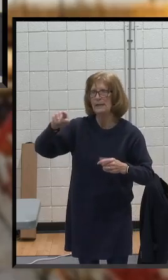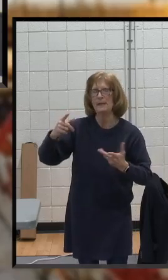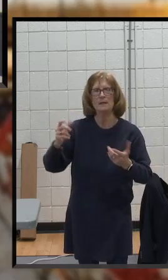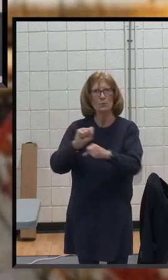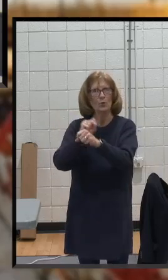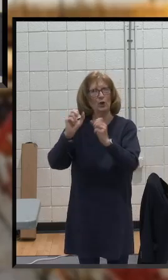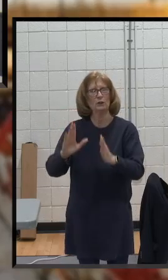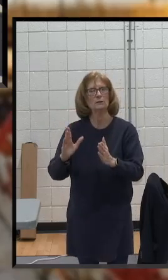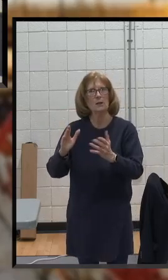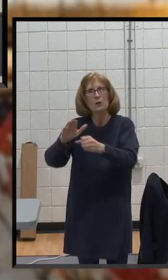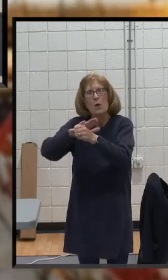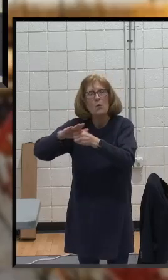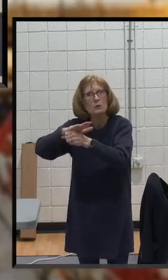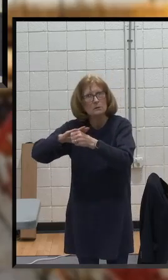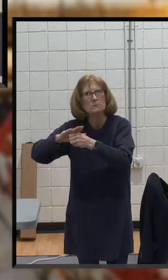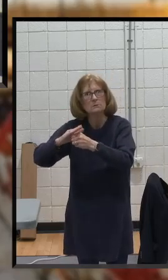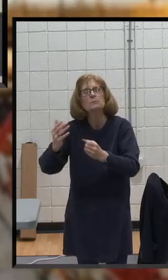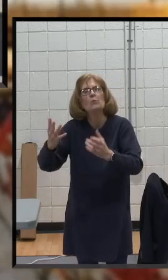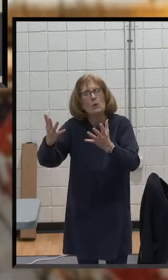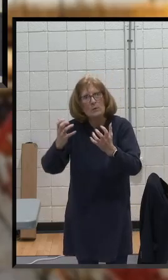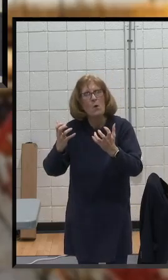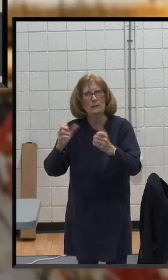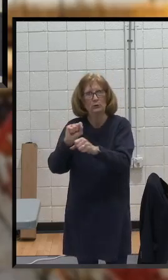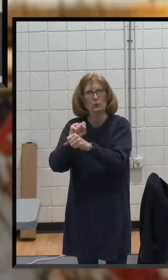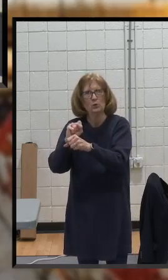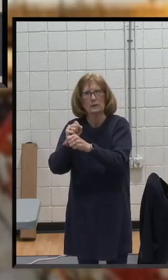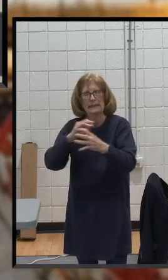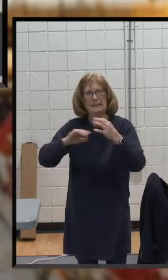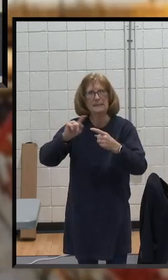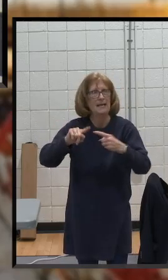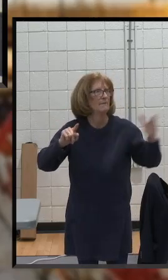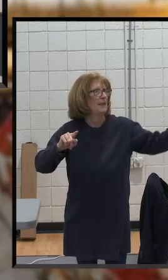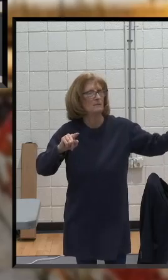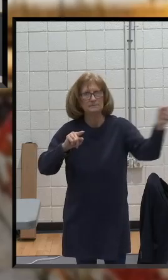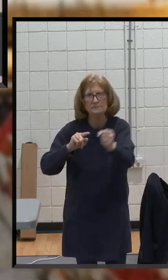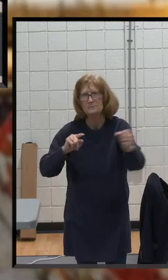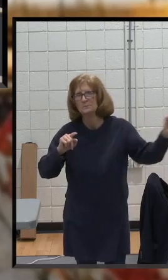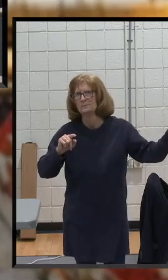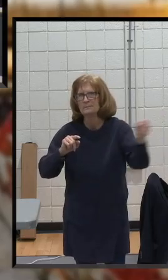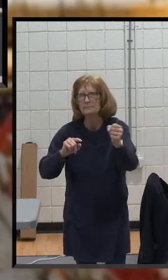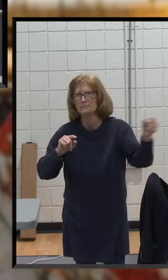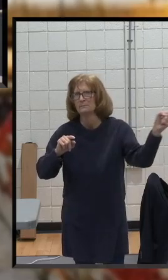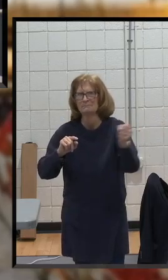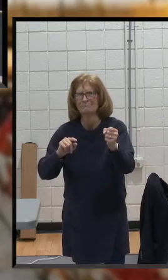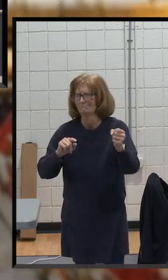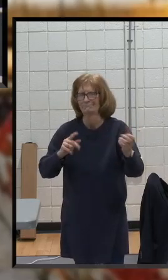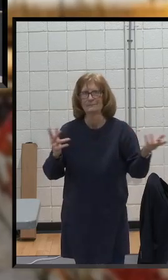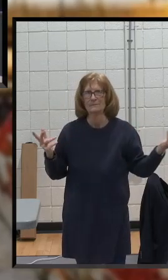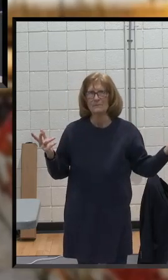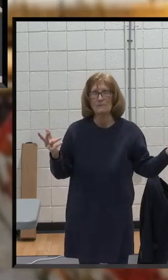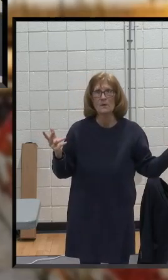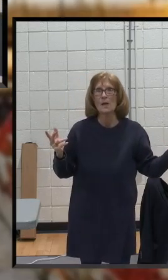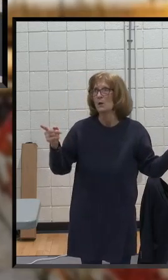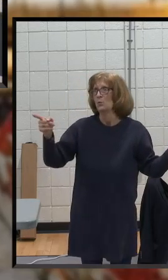requested to bring in local labor for that project. At that time, we had already